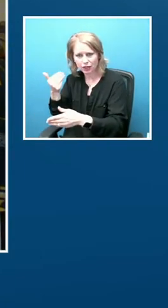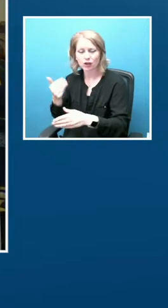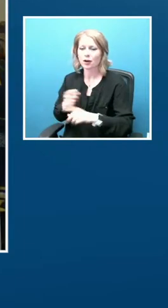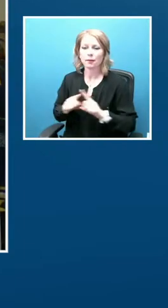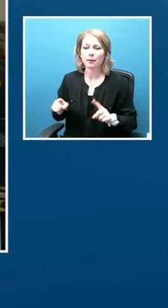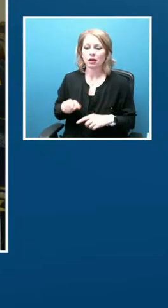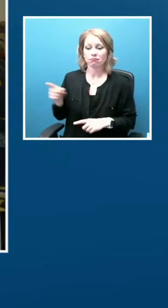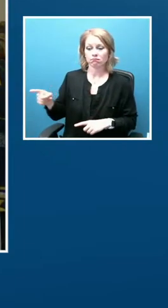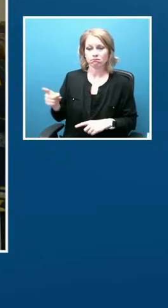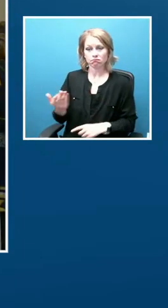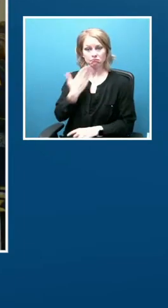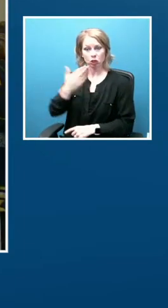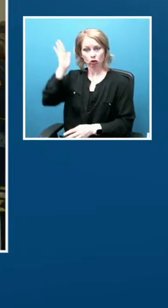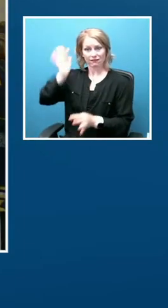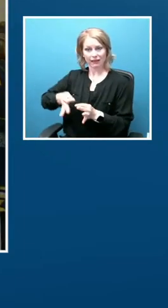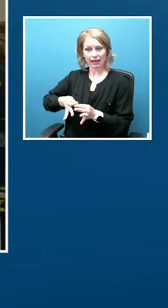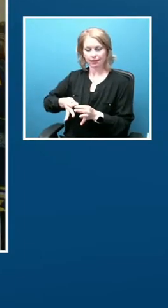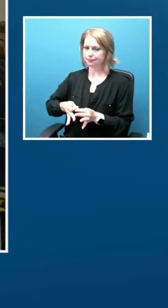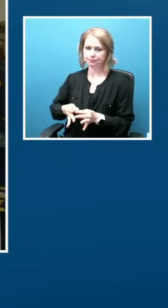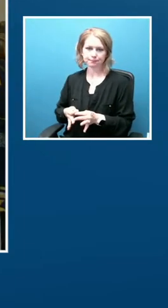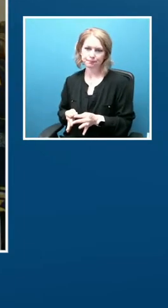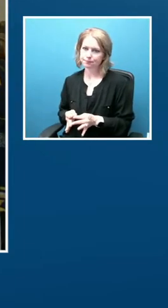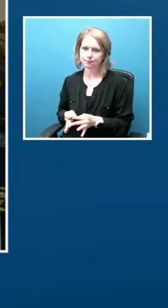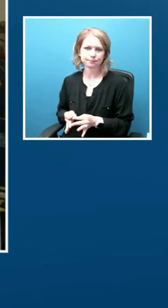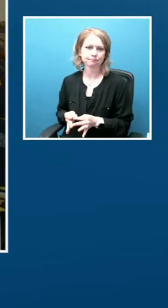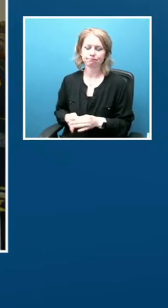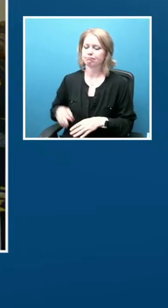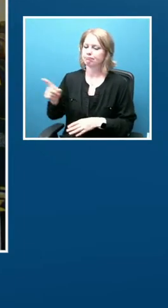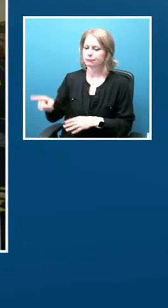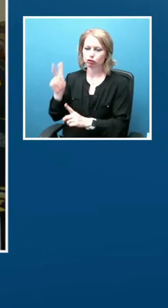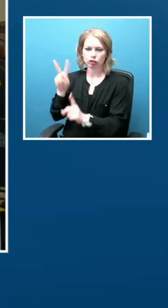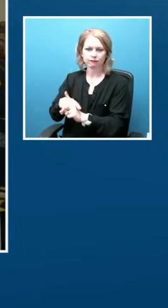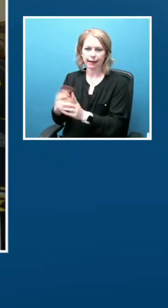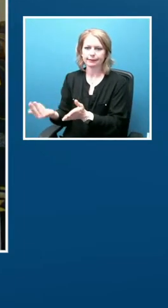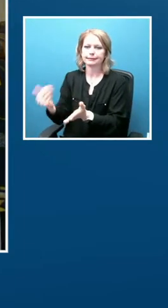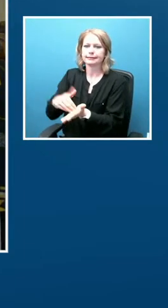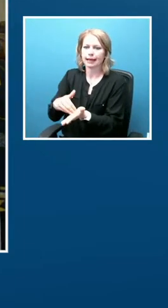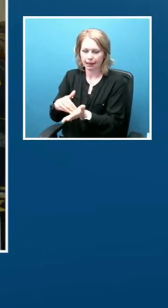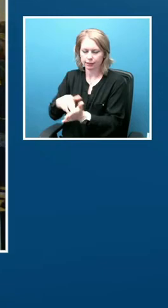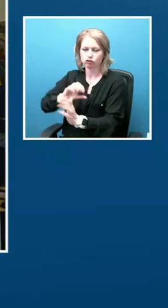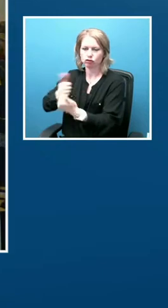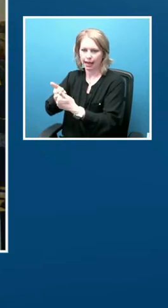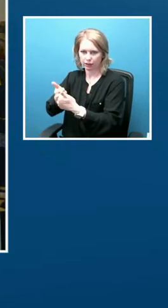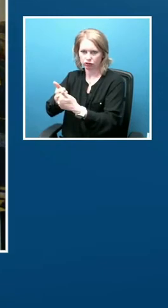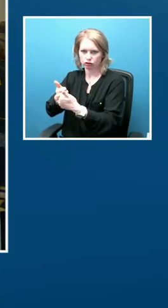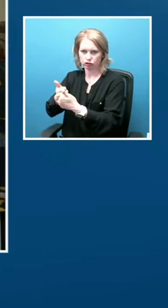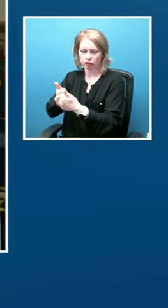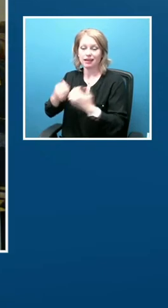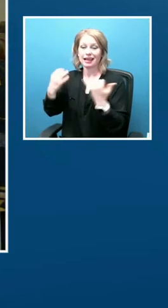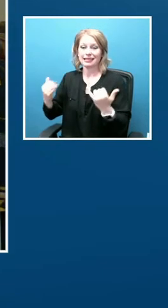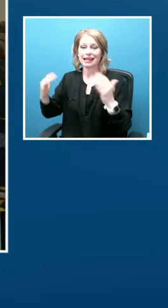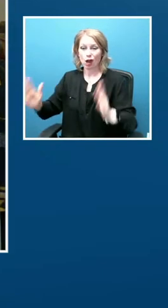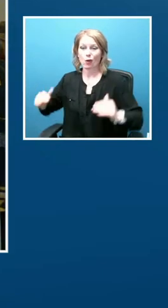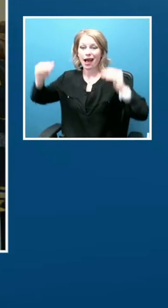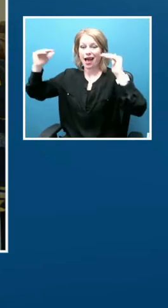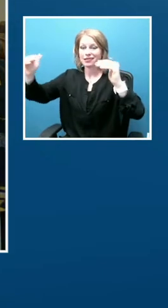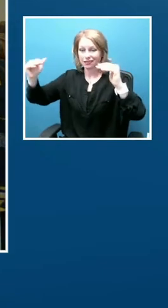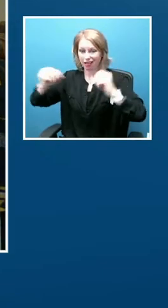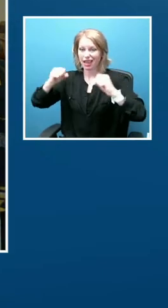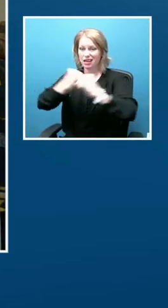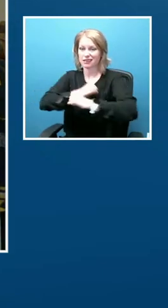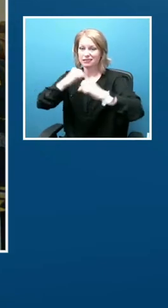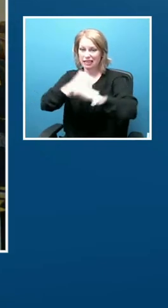good faith and working with the party, she filed this challenge and has escalated her attacks on us. Filing